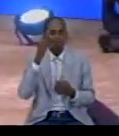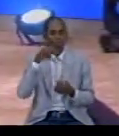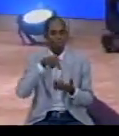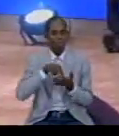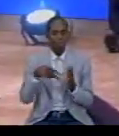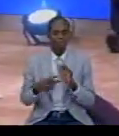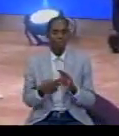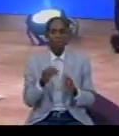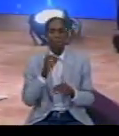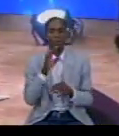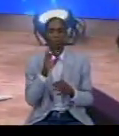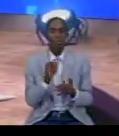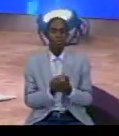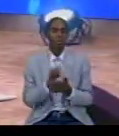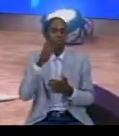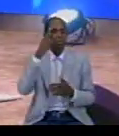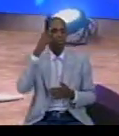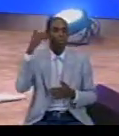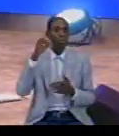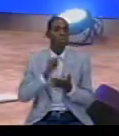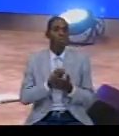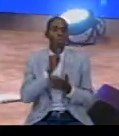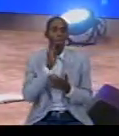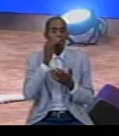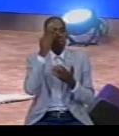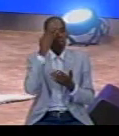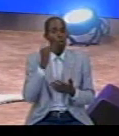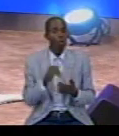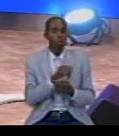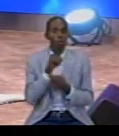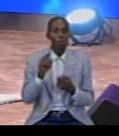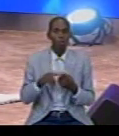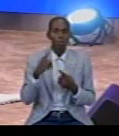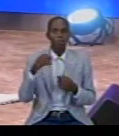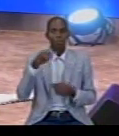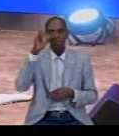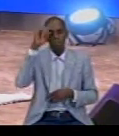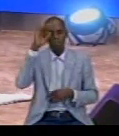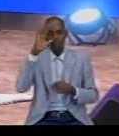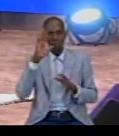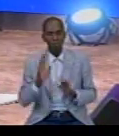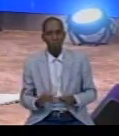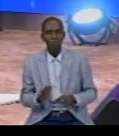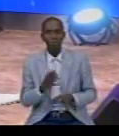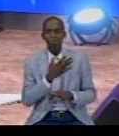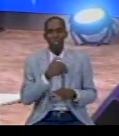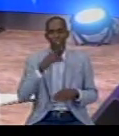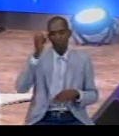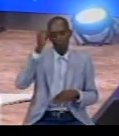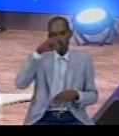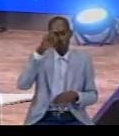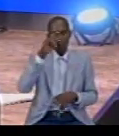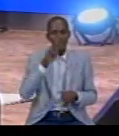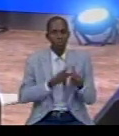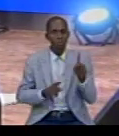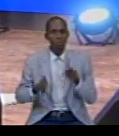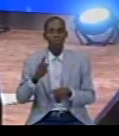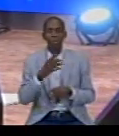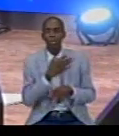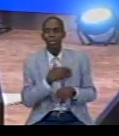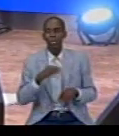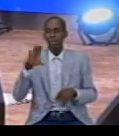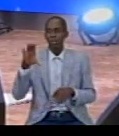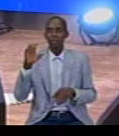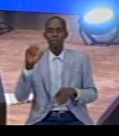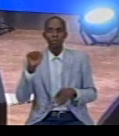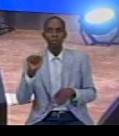of that dream. That's why when those magicians and astrologers and the wise men and the Chaldeans could